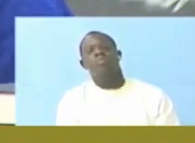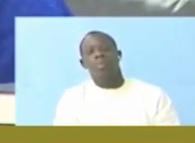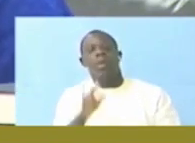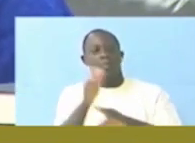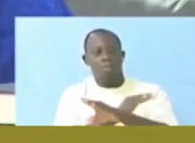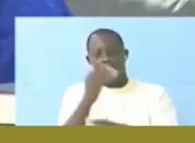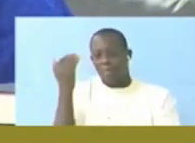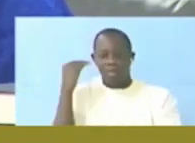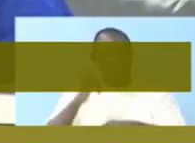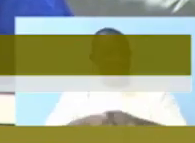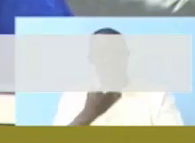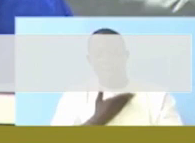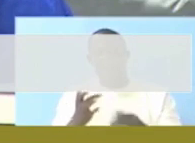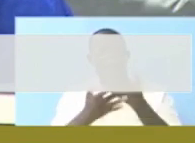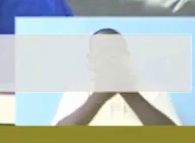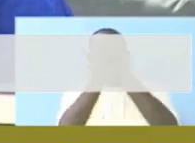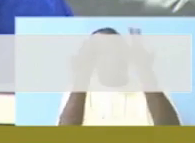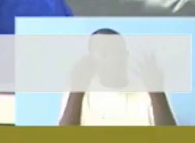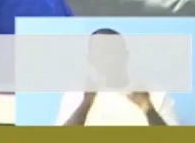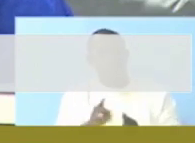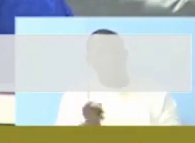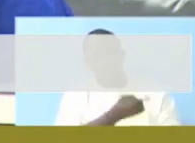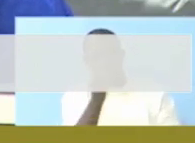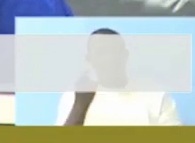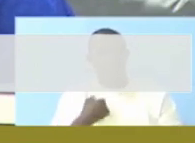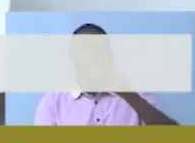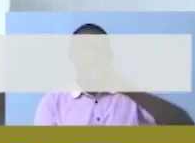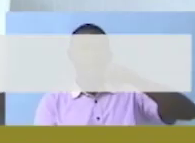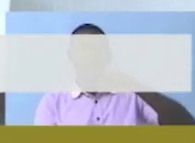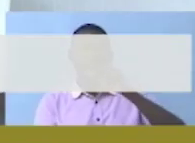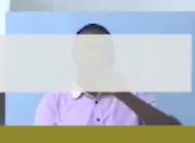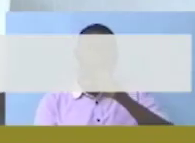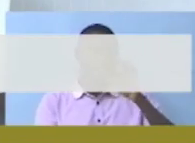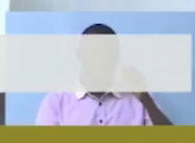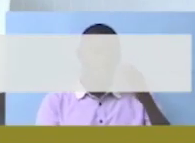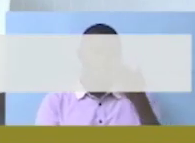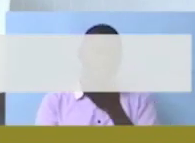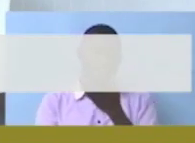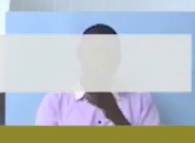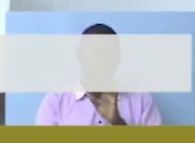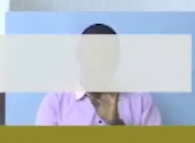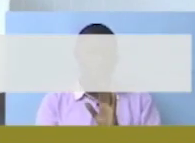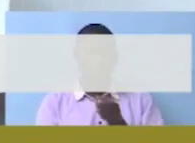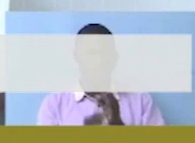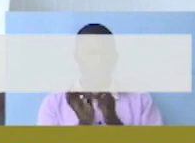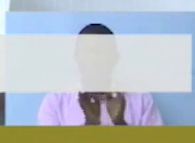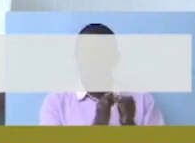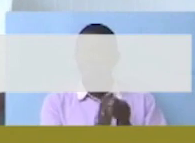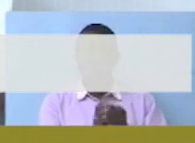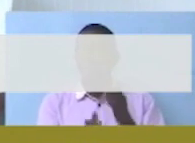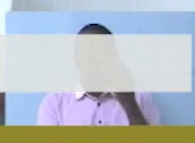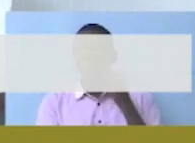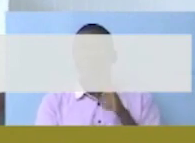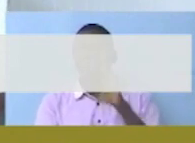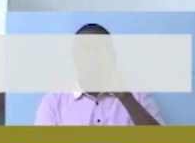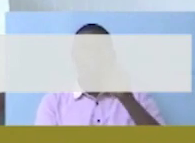agents. However, Barry says Samsudeen was not on the ground. He was only with Babacar Jatta, who was present. When Balo